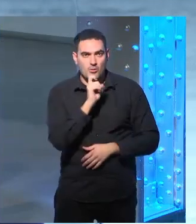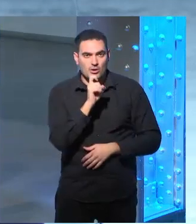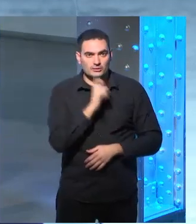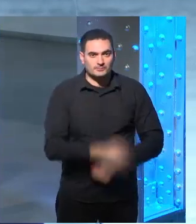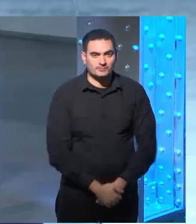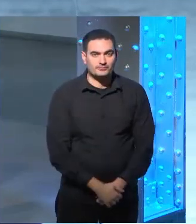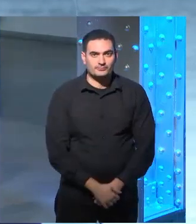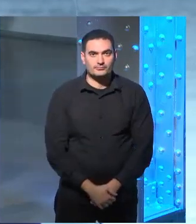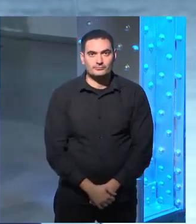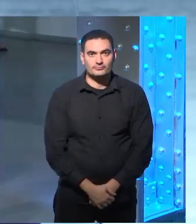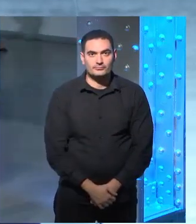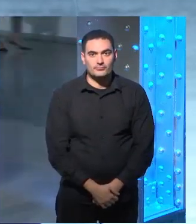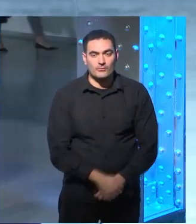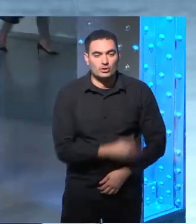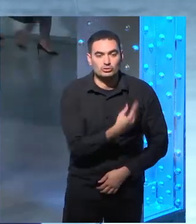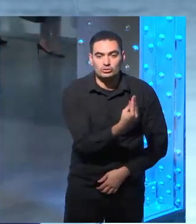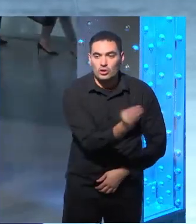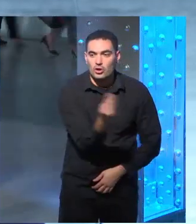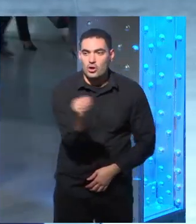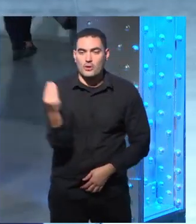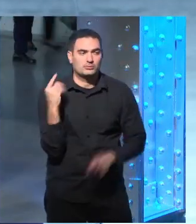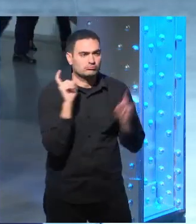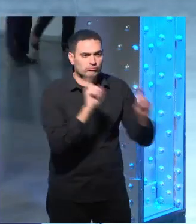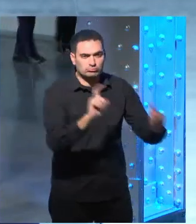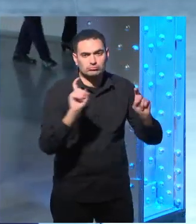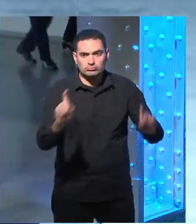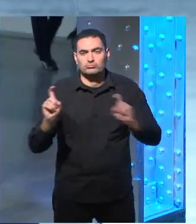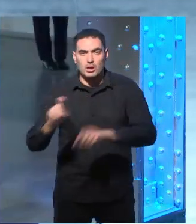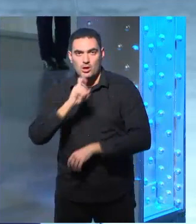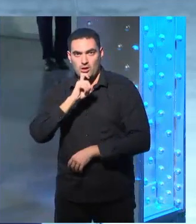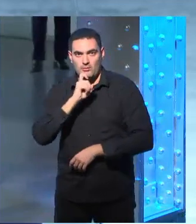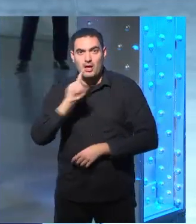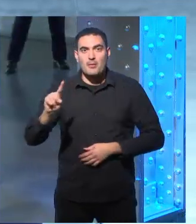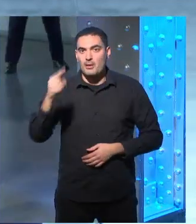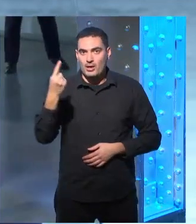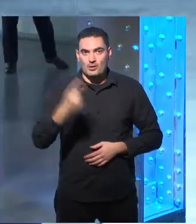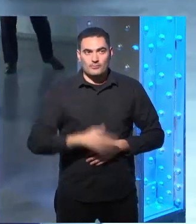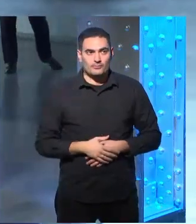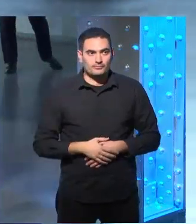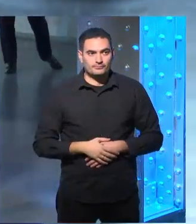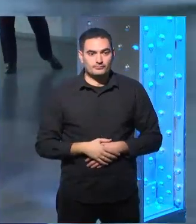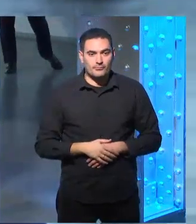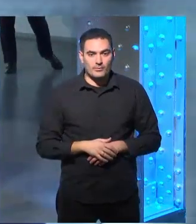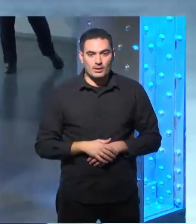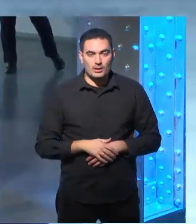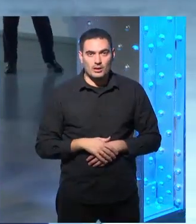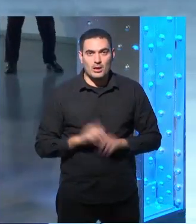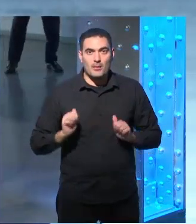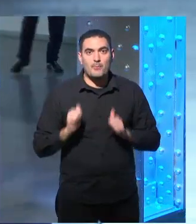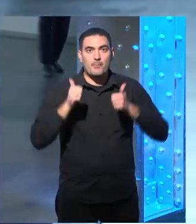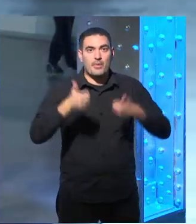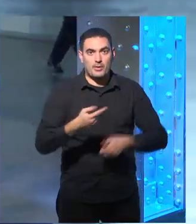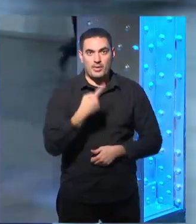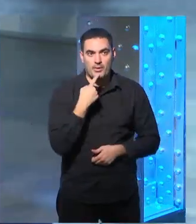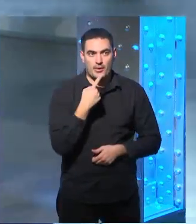line with how we should be preparing our younger generations, but also ourselves. First, what I said at the